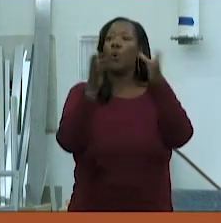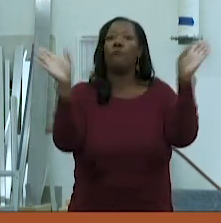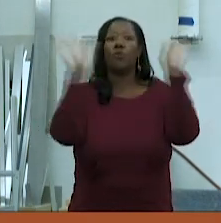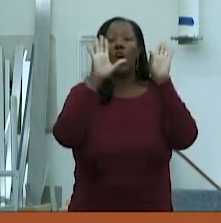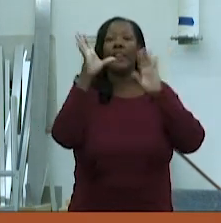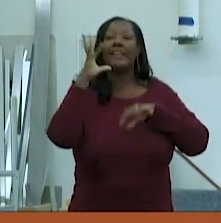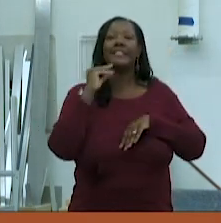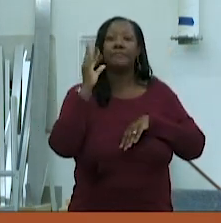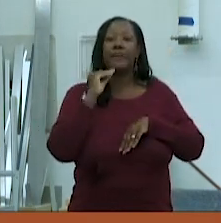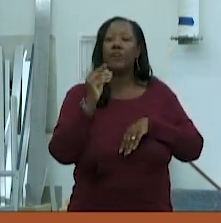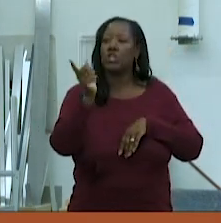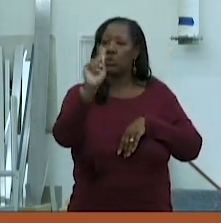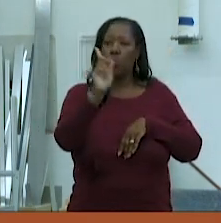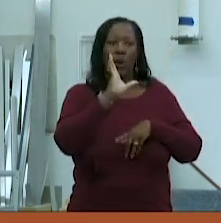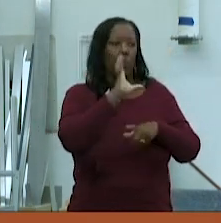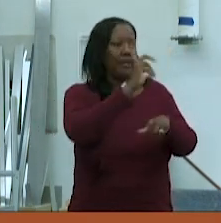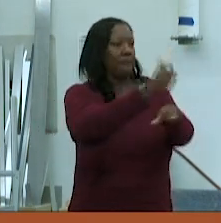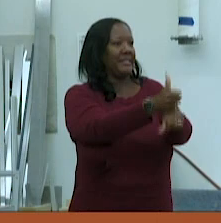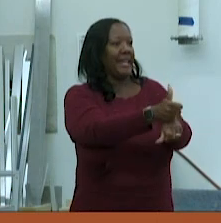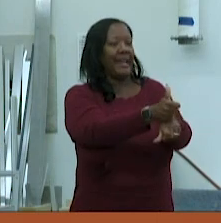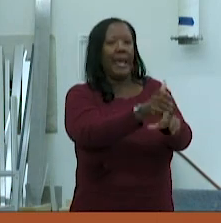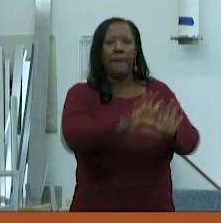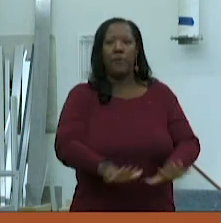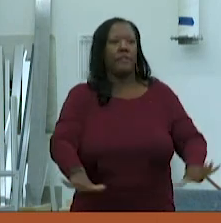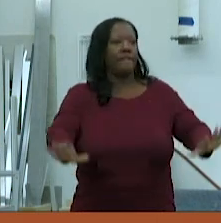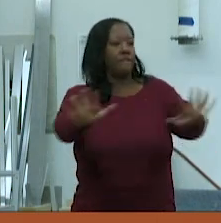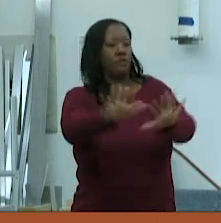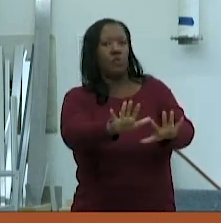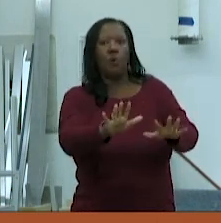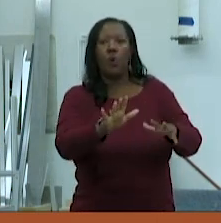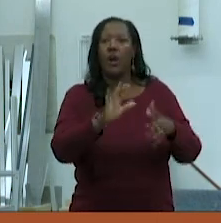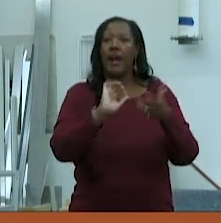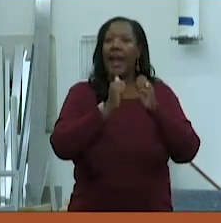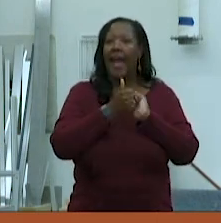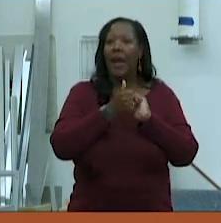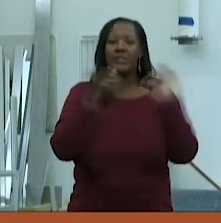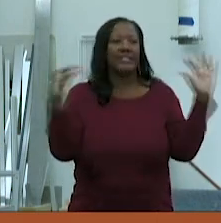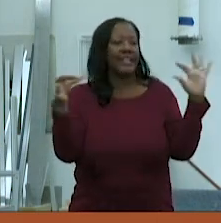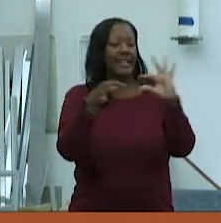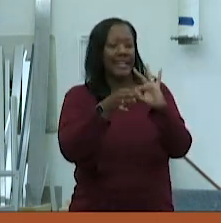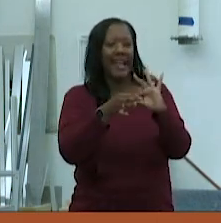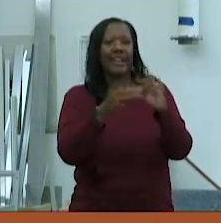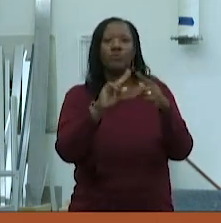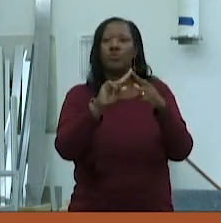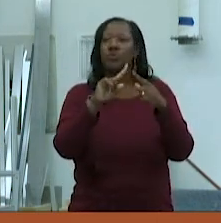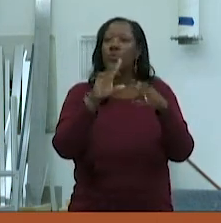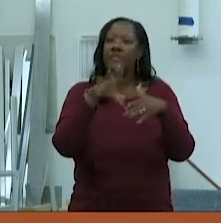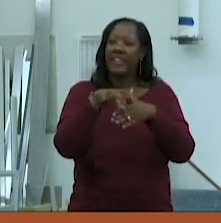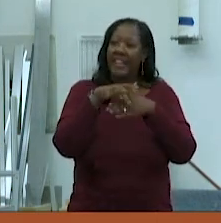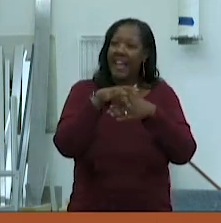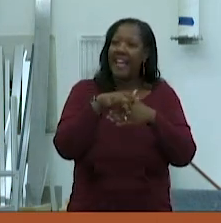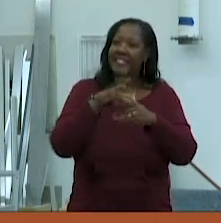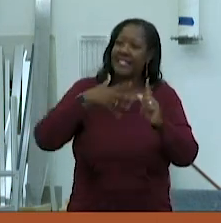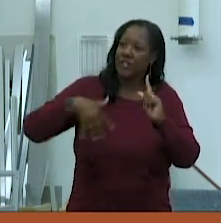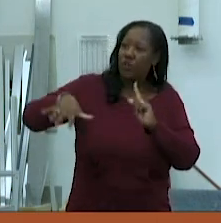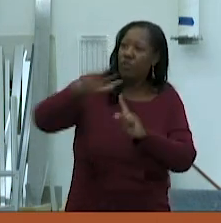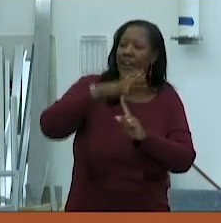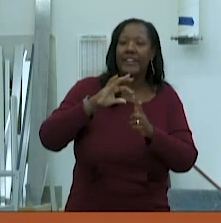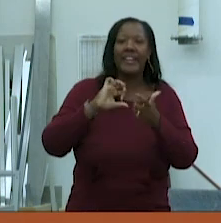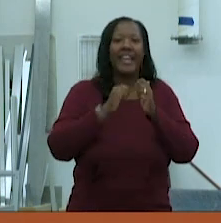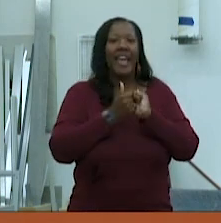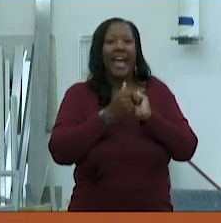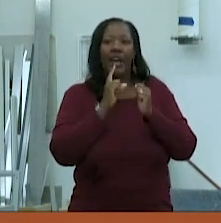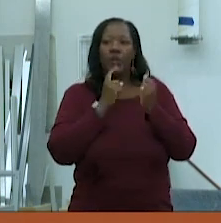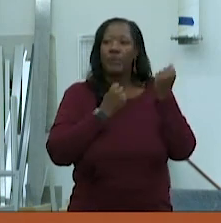it sit on the floor plan? Where is it, in the overall layout of the exhibit? How does it connect to all the content around it? How does it supplement or